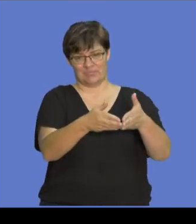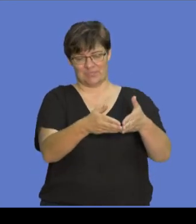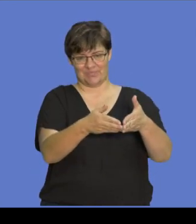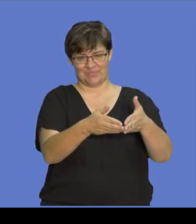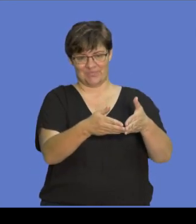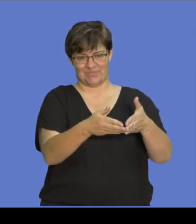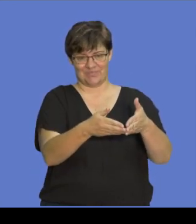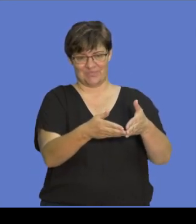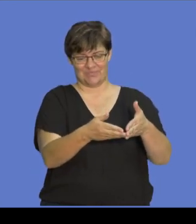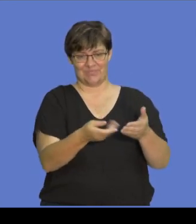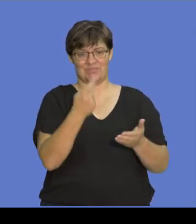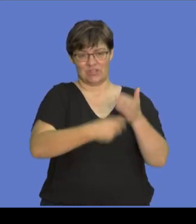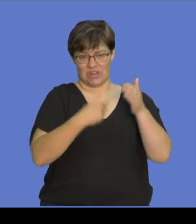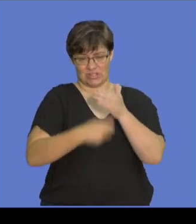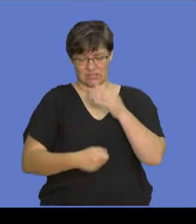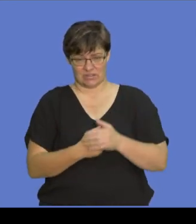here,